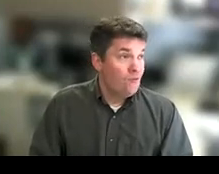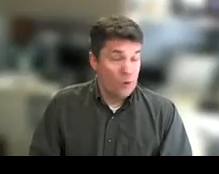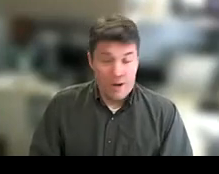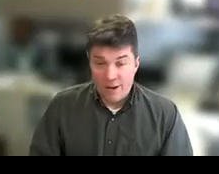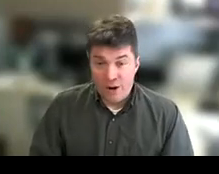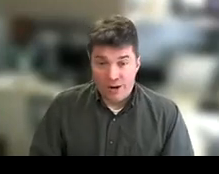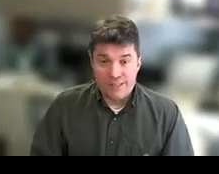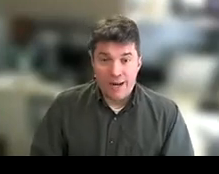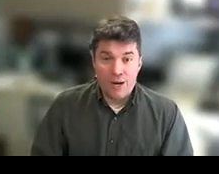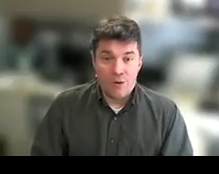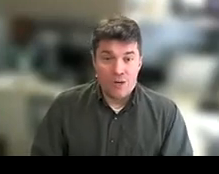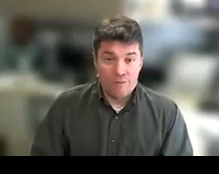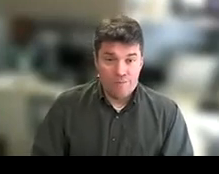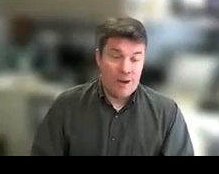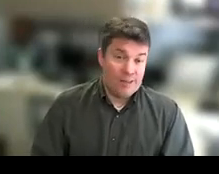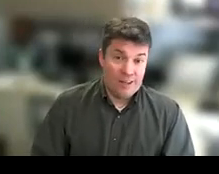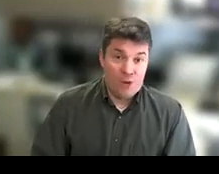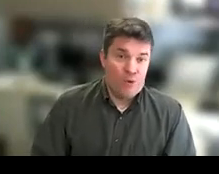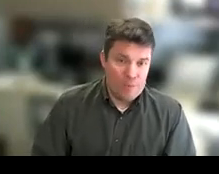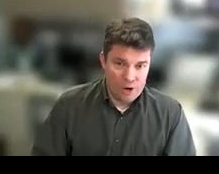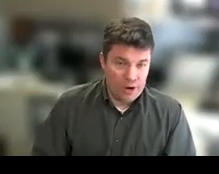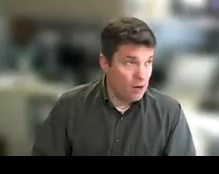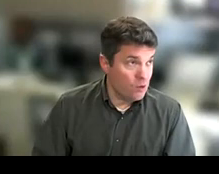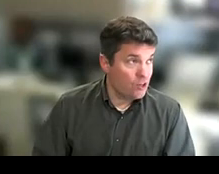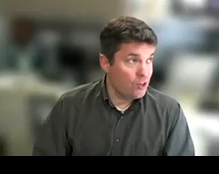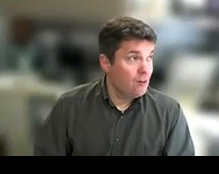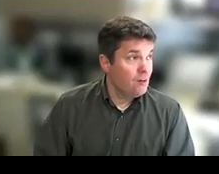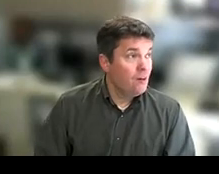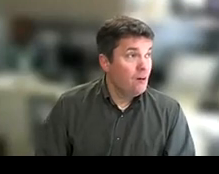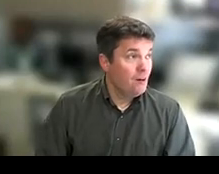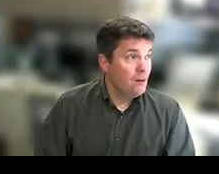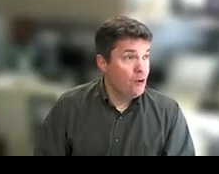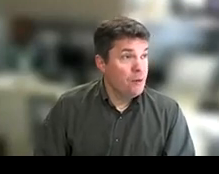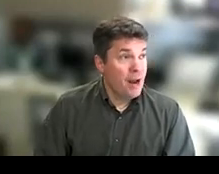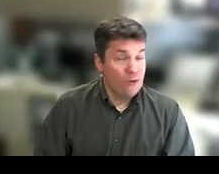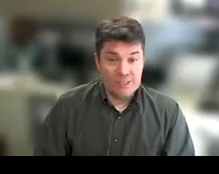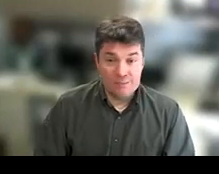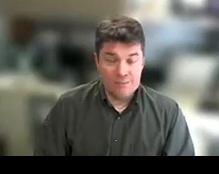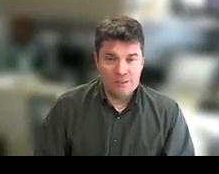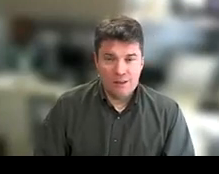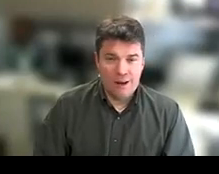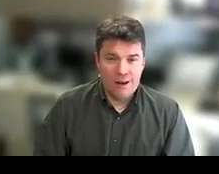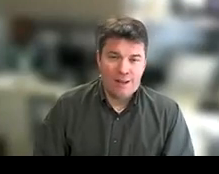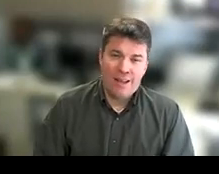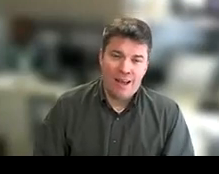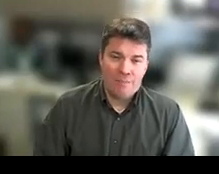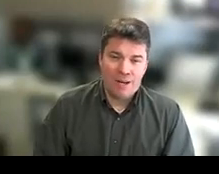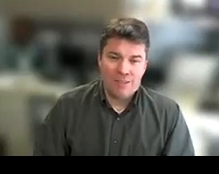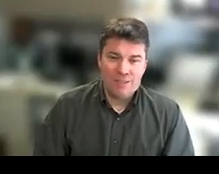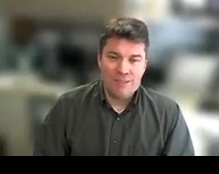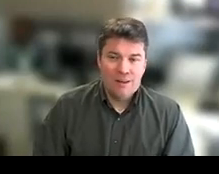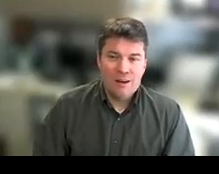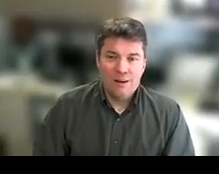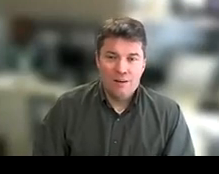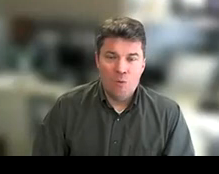Fluent in American Sign Language, basically their primary language. hearing mannerisms. And I say